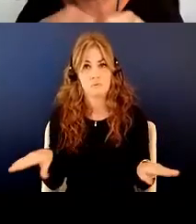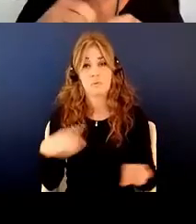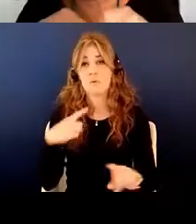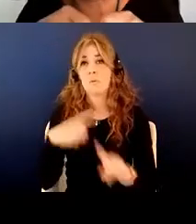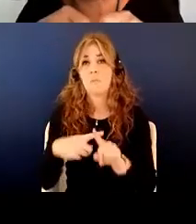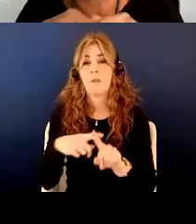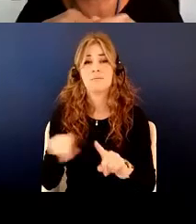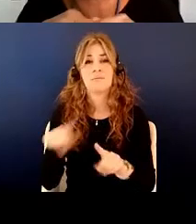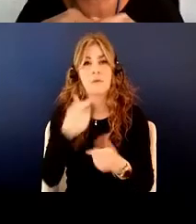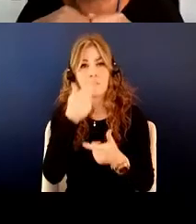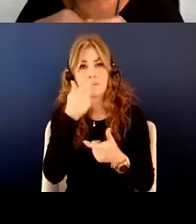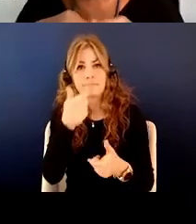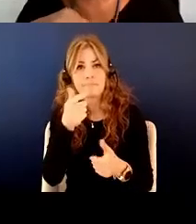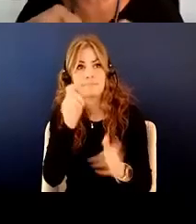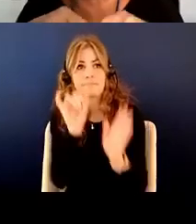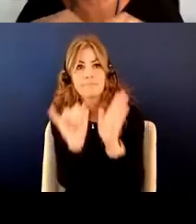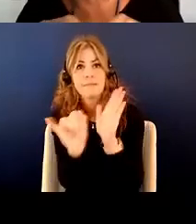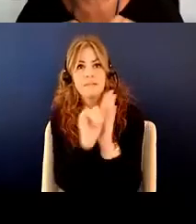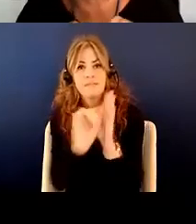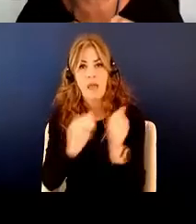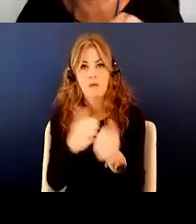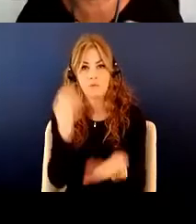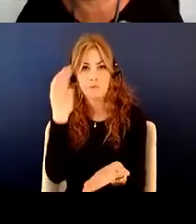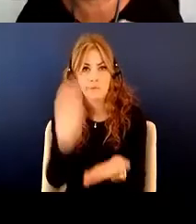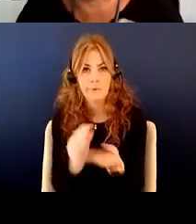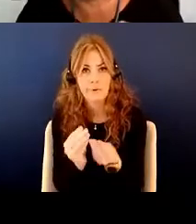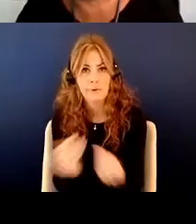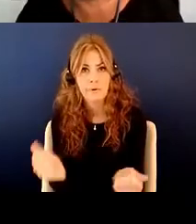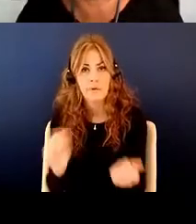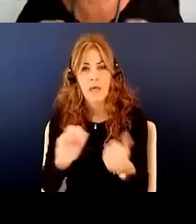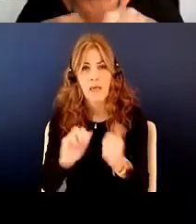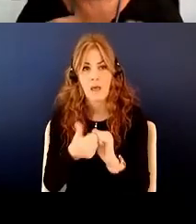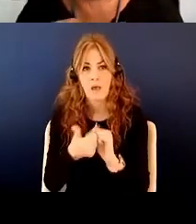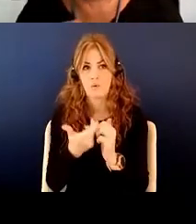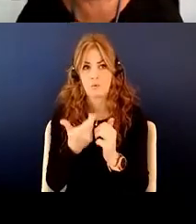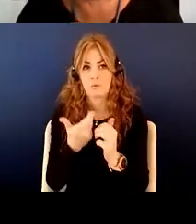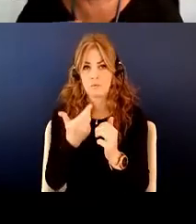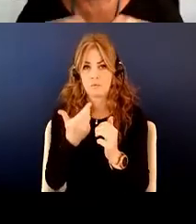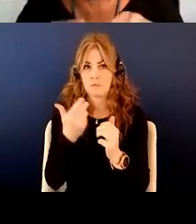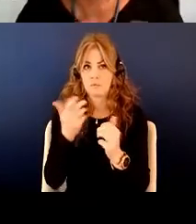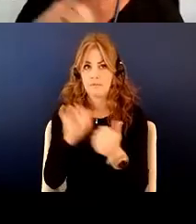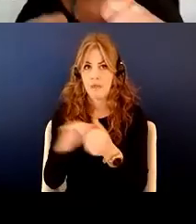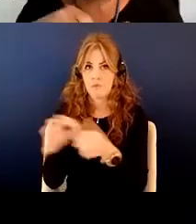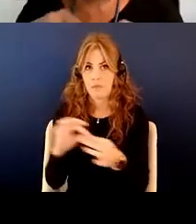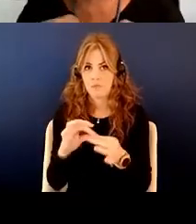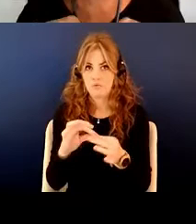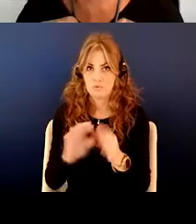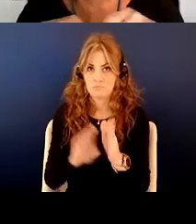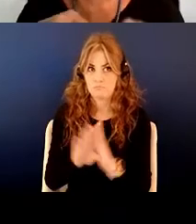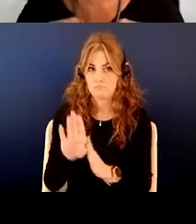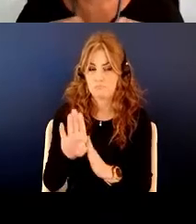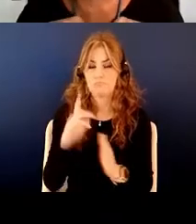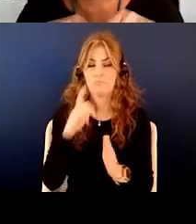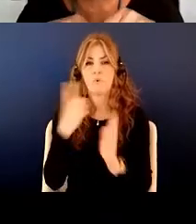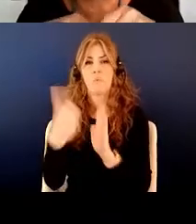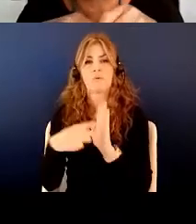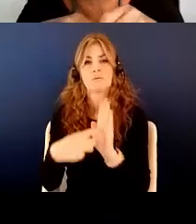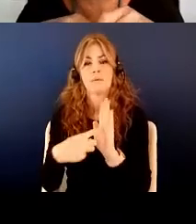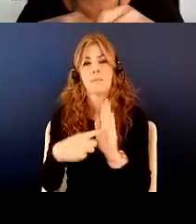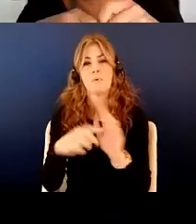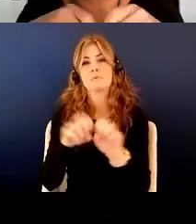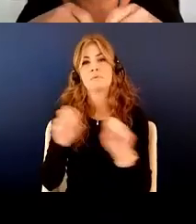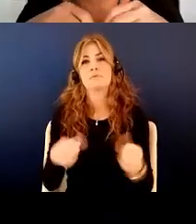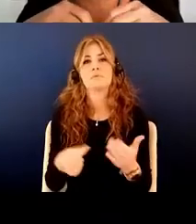in identifying potential moderators and underlying mechanisms of that relationship. So here's an example of a systematic review